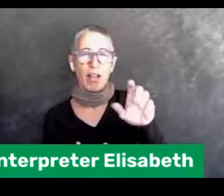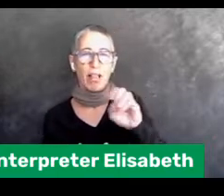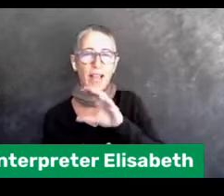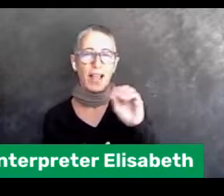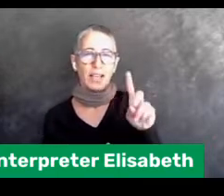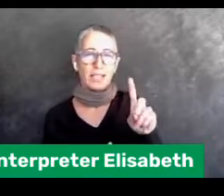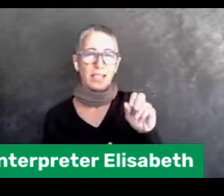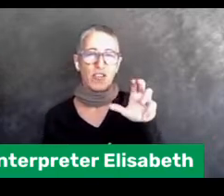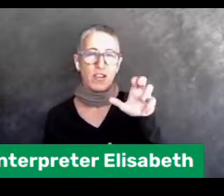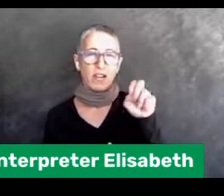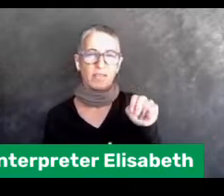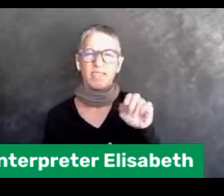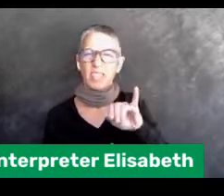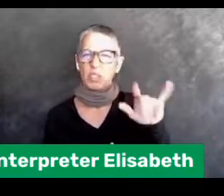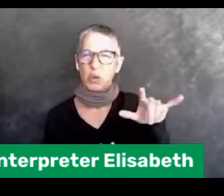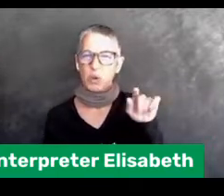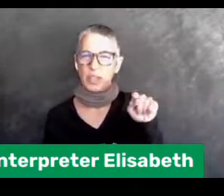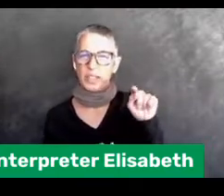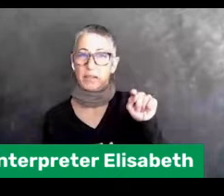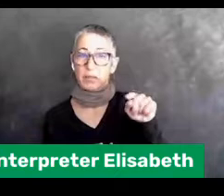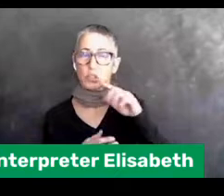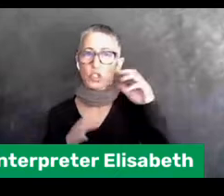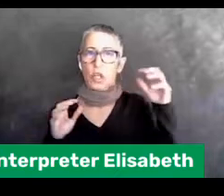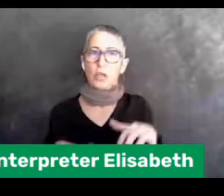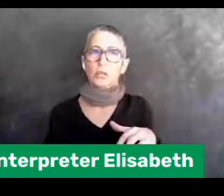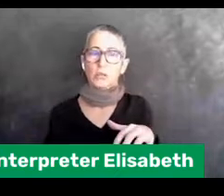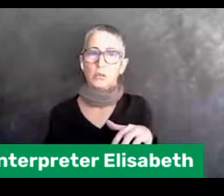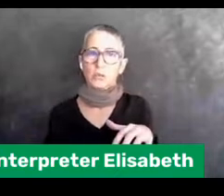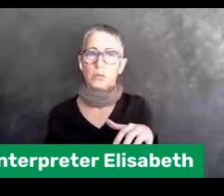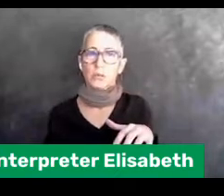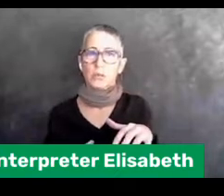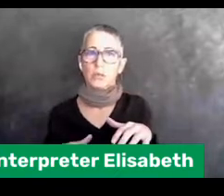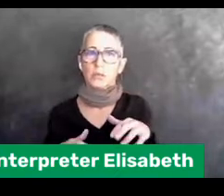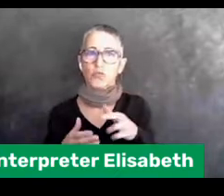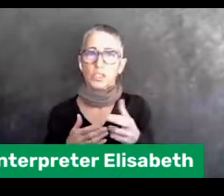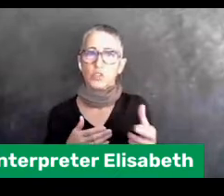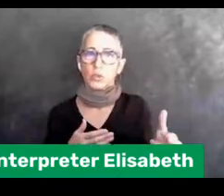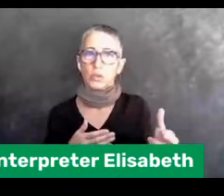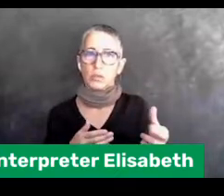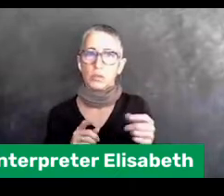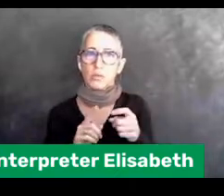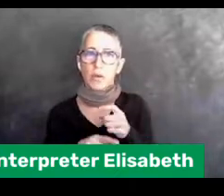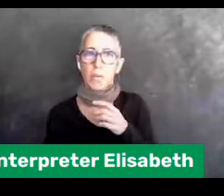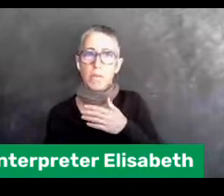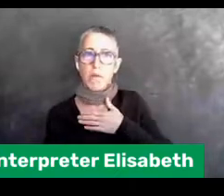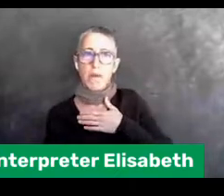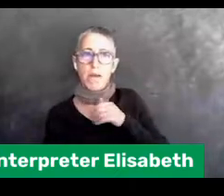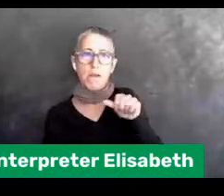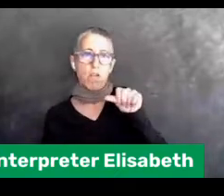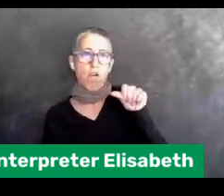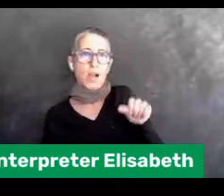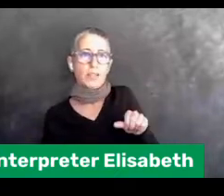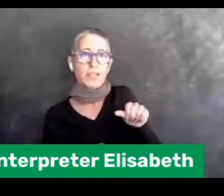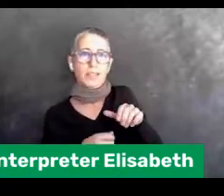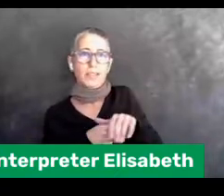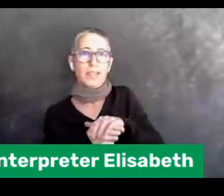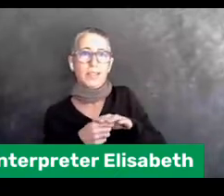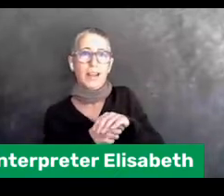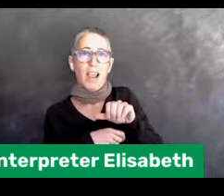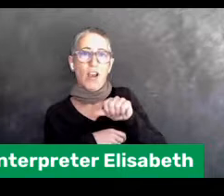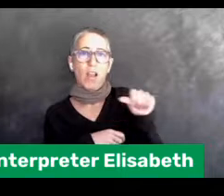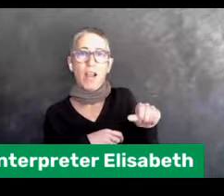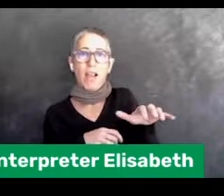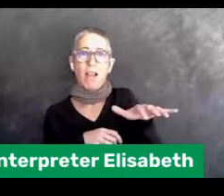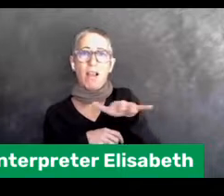kind of a shock to me. The lack of overall resources for my Austin neighborhood should be illegal. So I'm